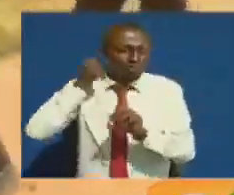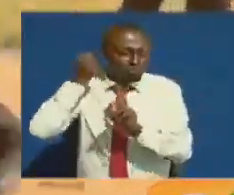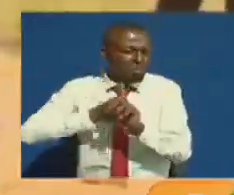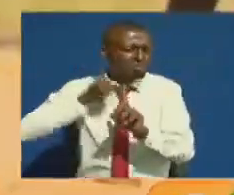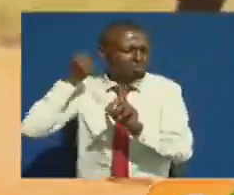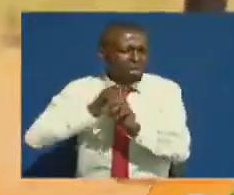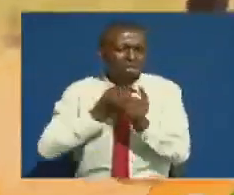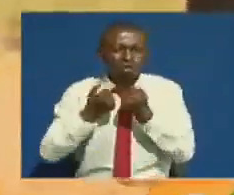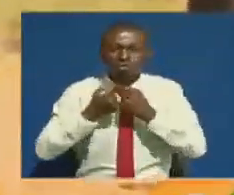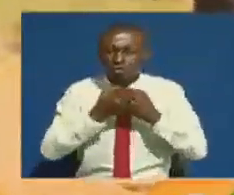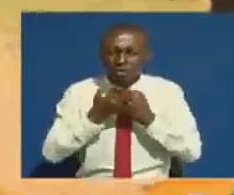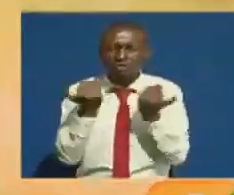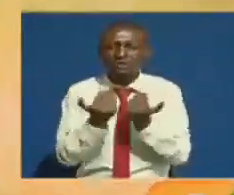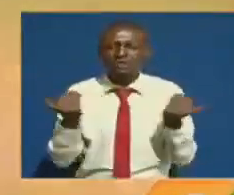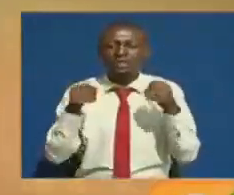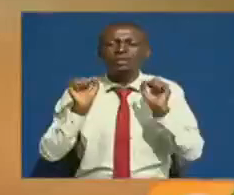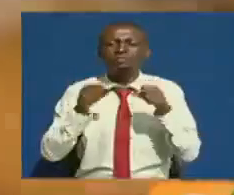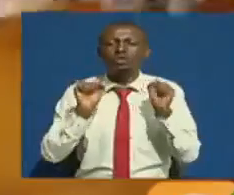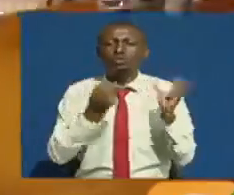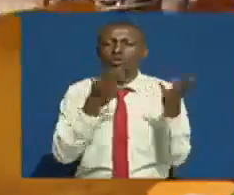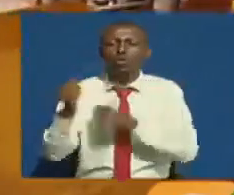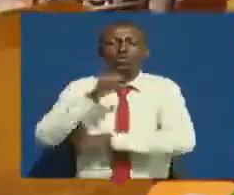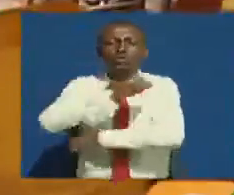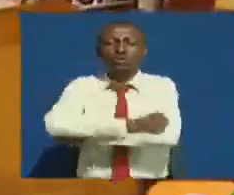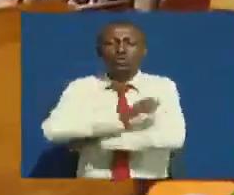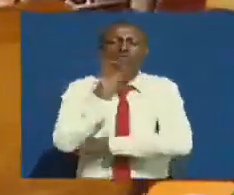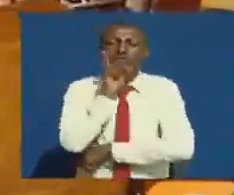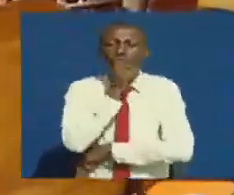and enabled their children to go to school.